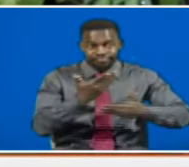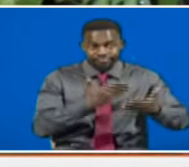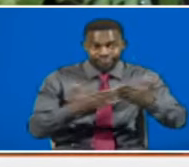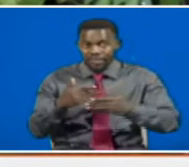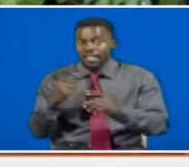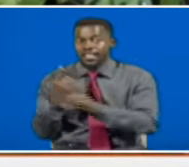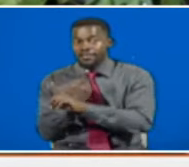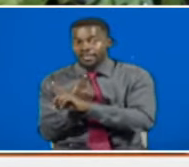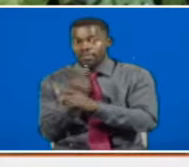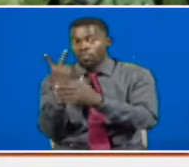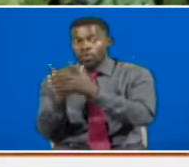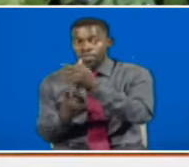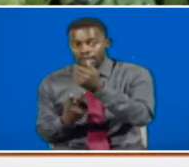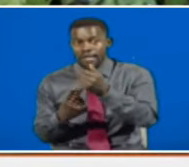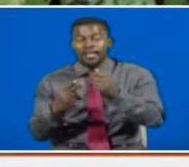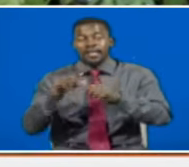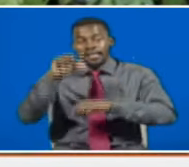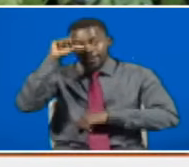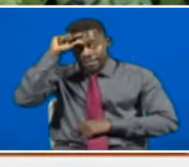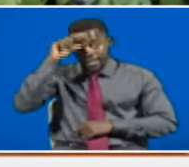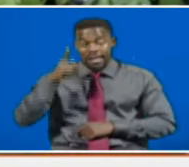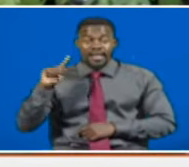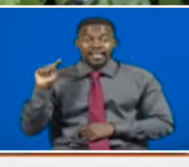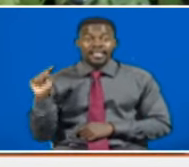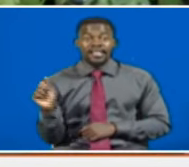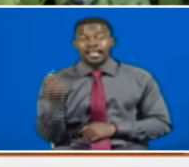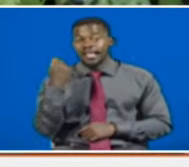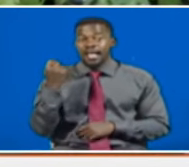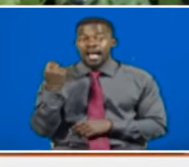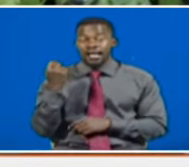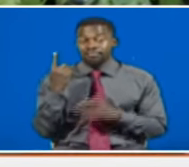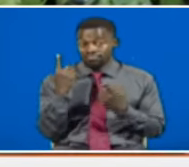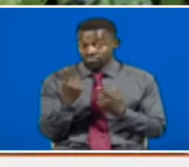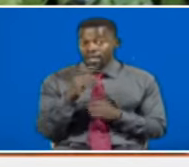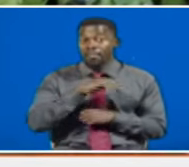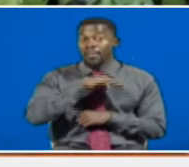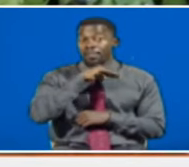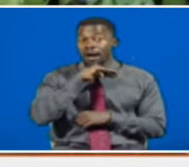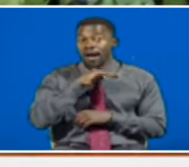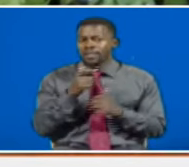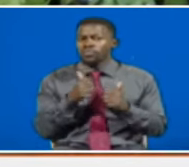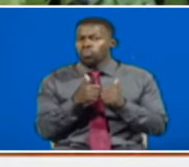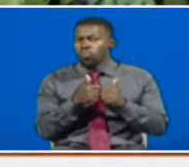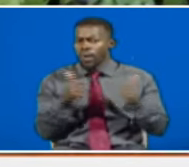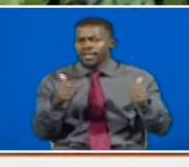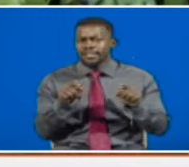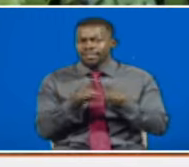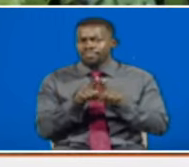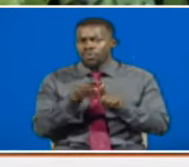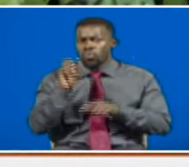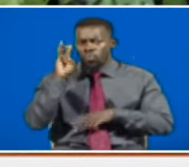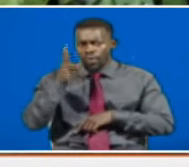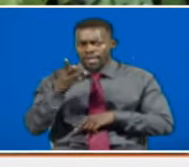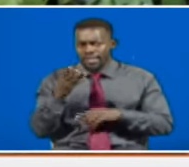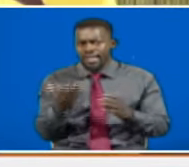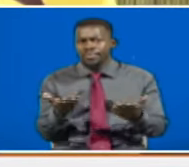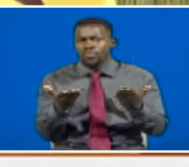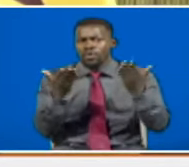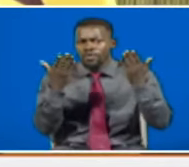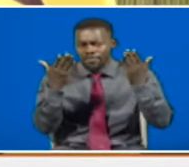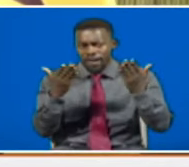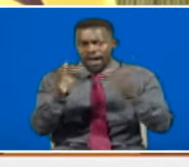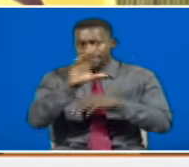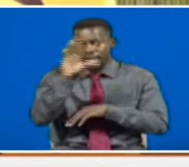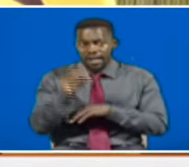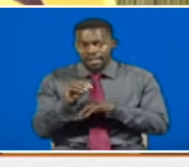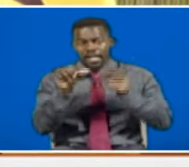government. Kenya's candidature is informed by our leading role in enhancing and sustaining the Pan-African agenda. The